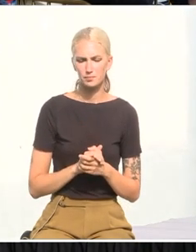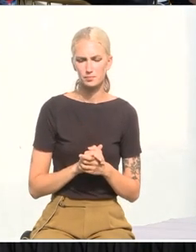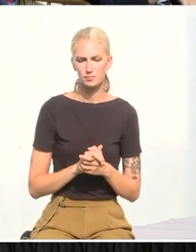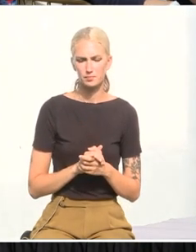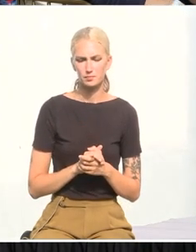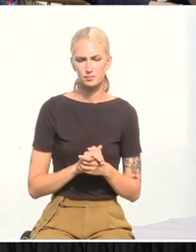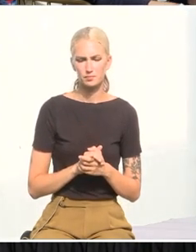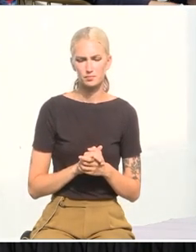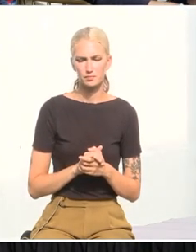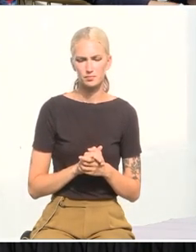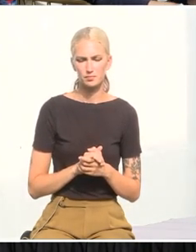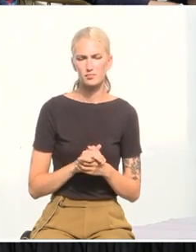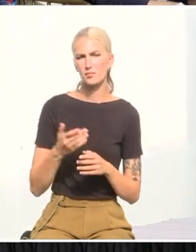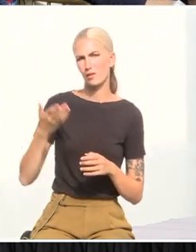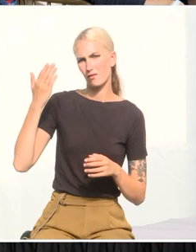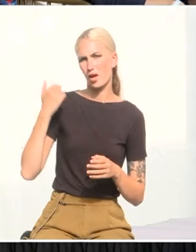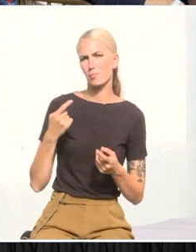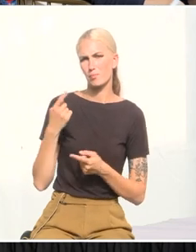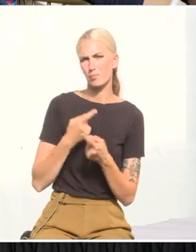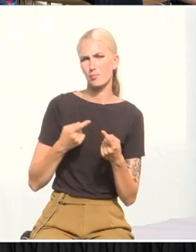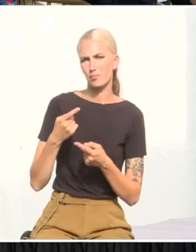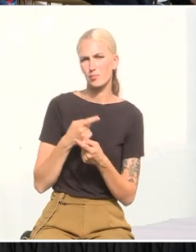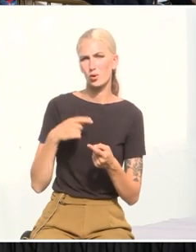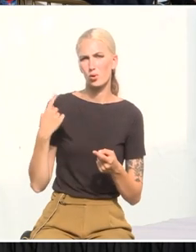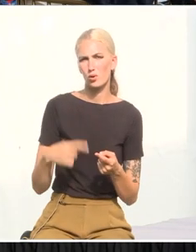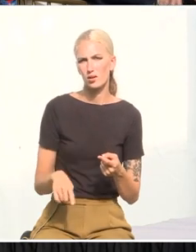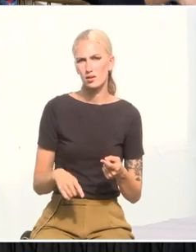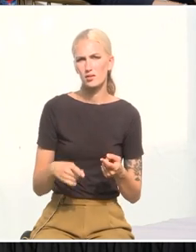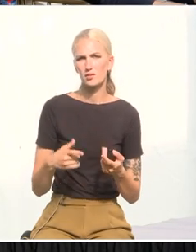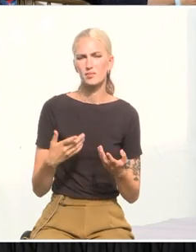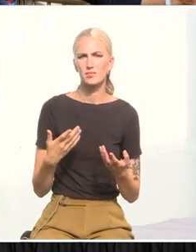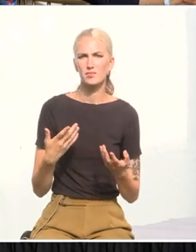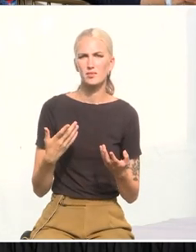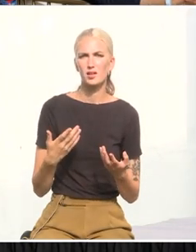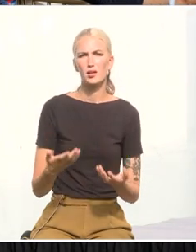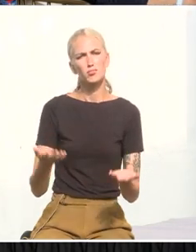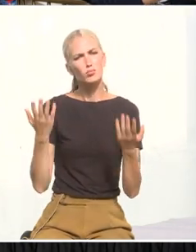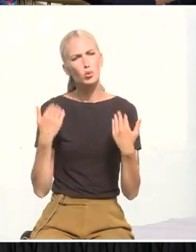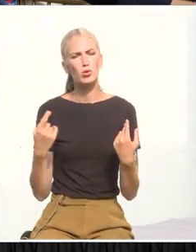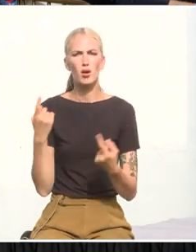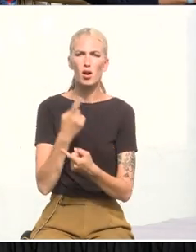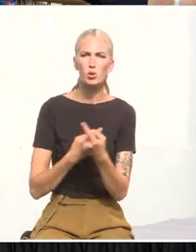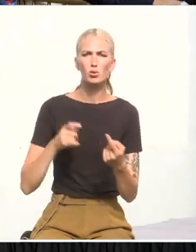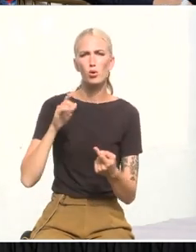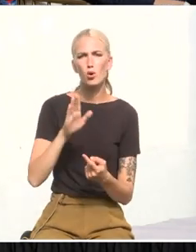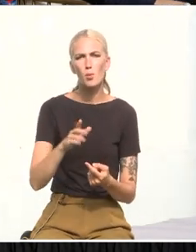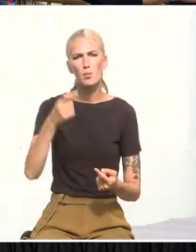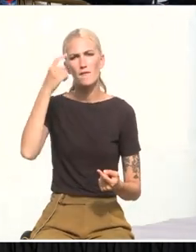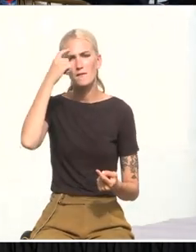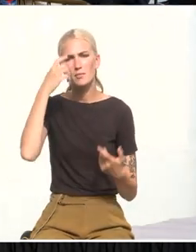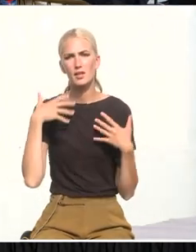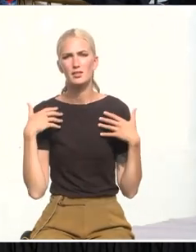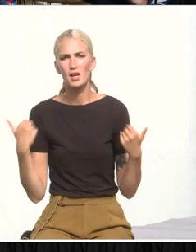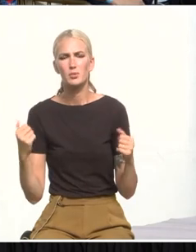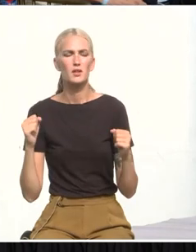as we discussed in the beginning, if I like prompt to everyone, like, come and talk about your mental illness, or come